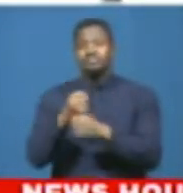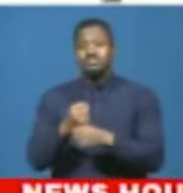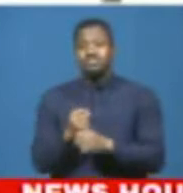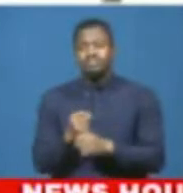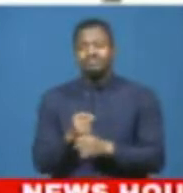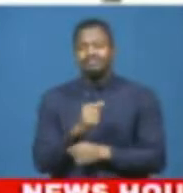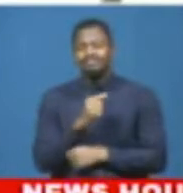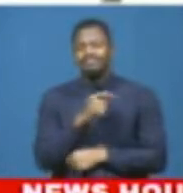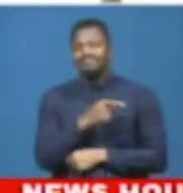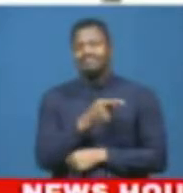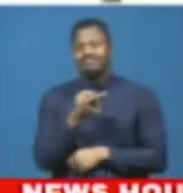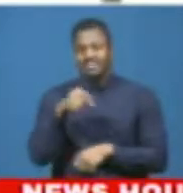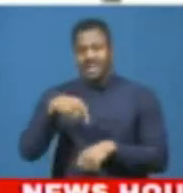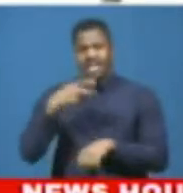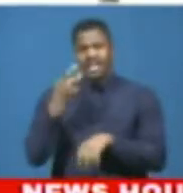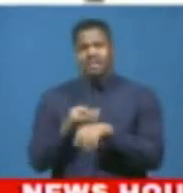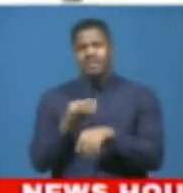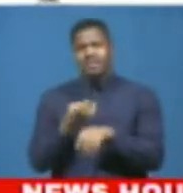during this difficult time.